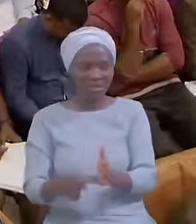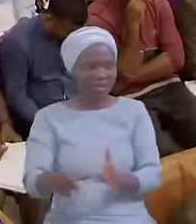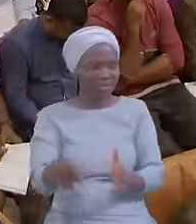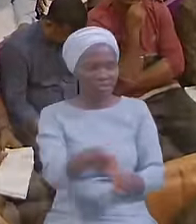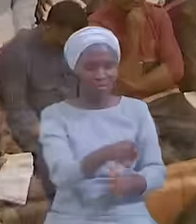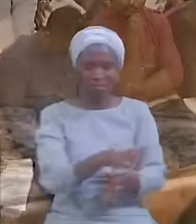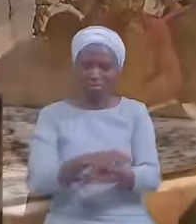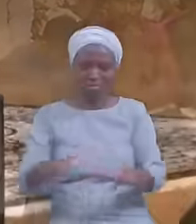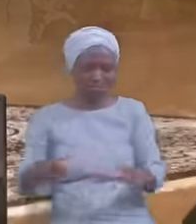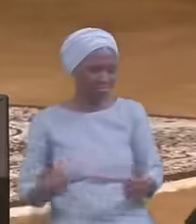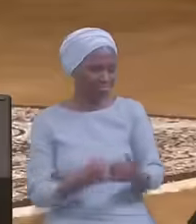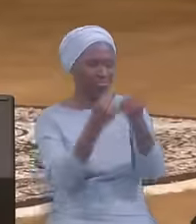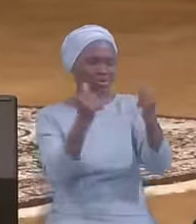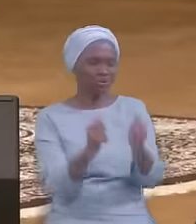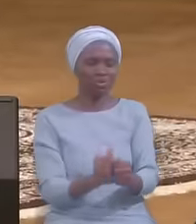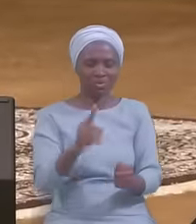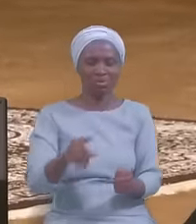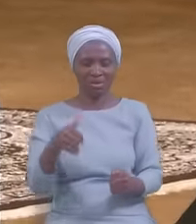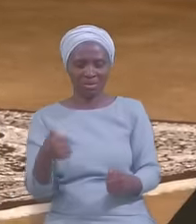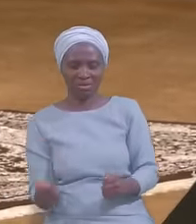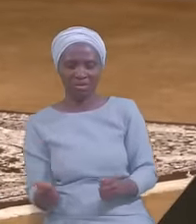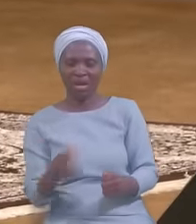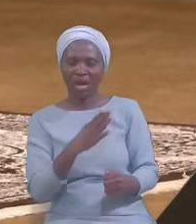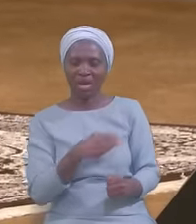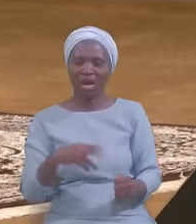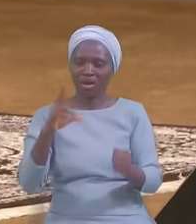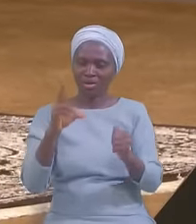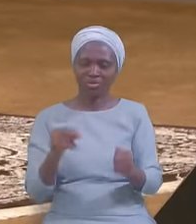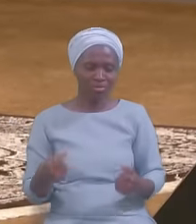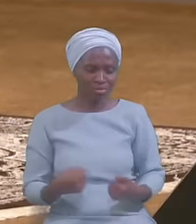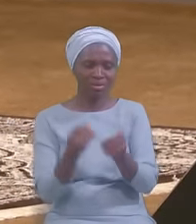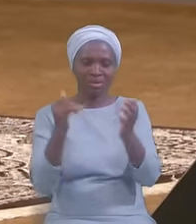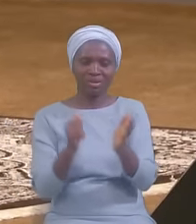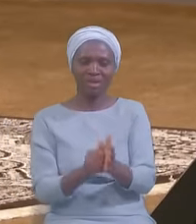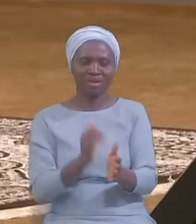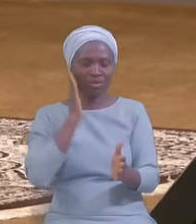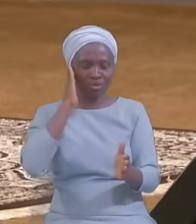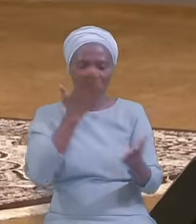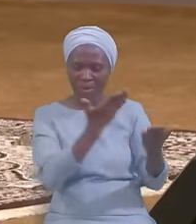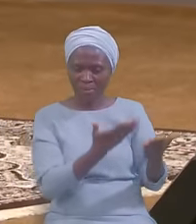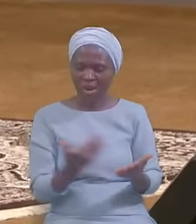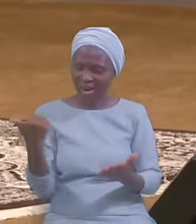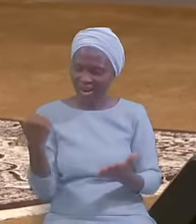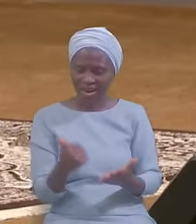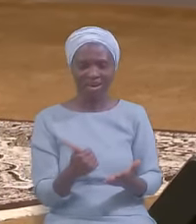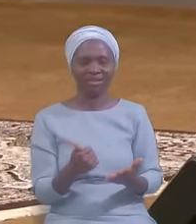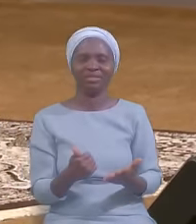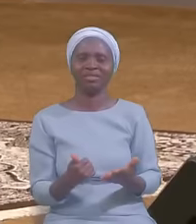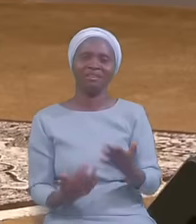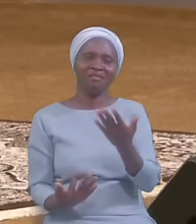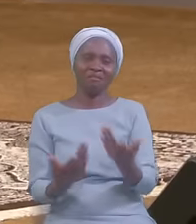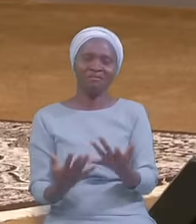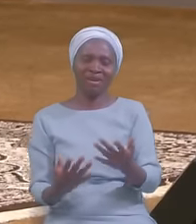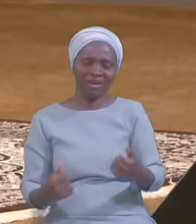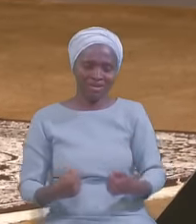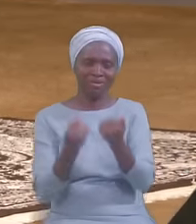and there's no collision that will kind of explode anything here on earth.